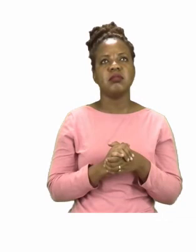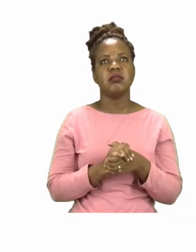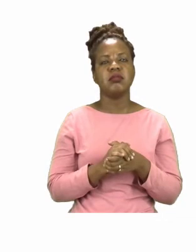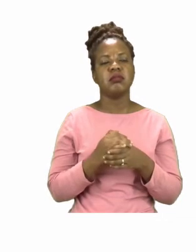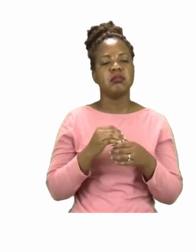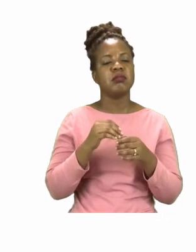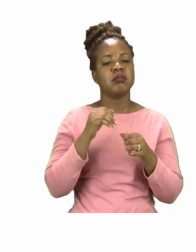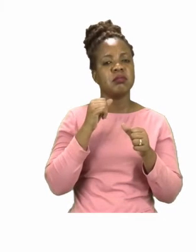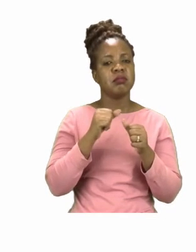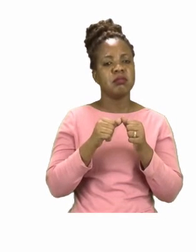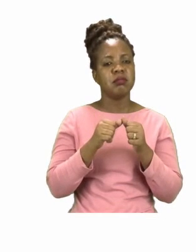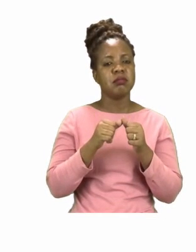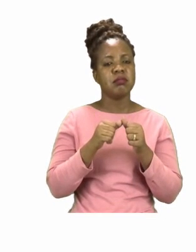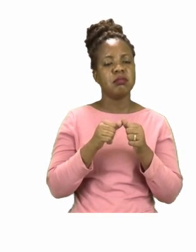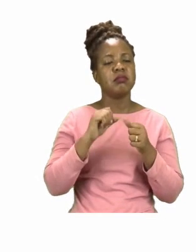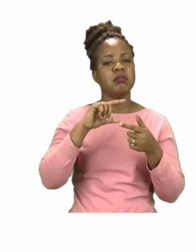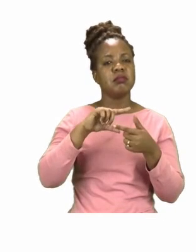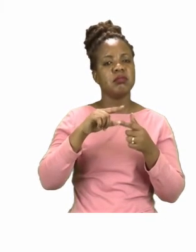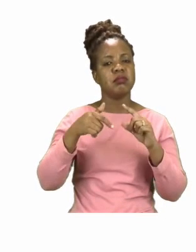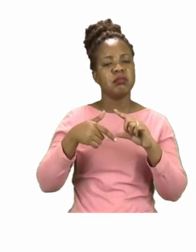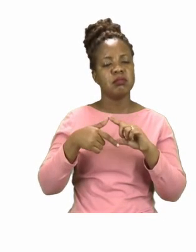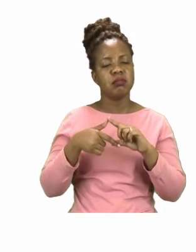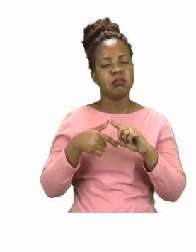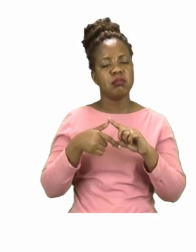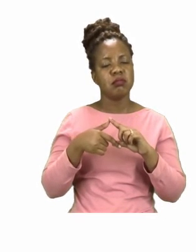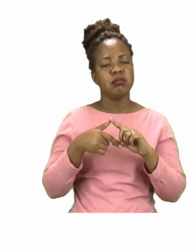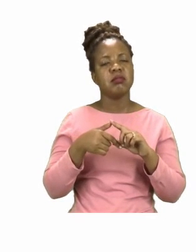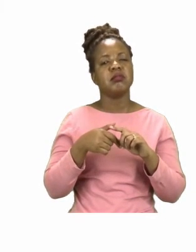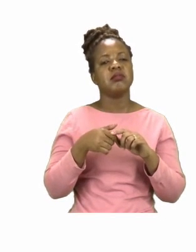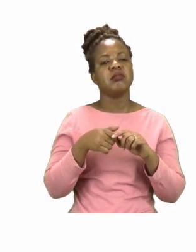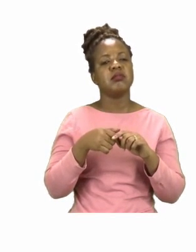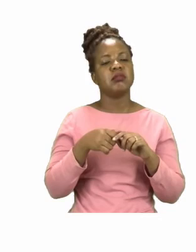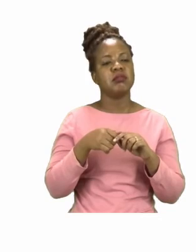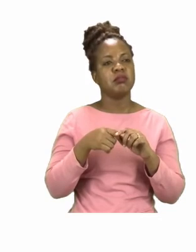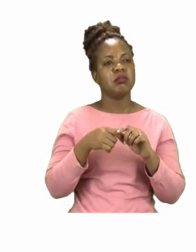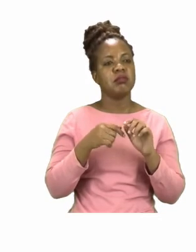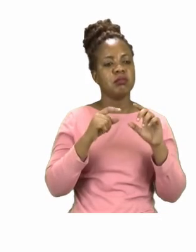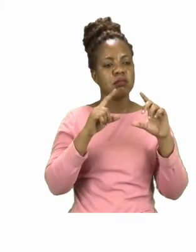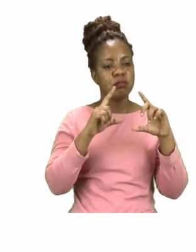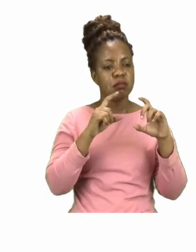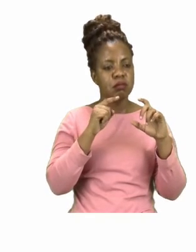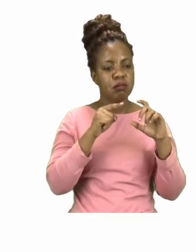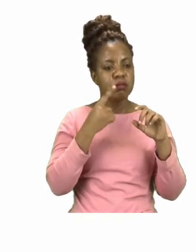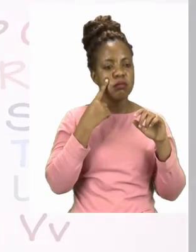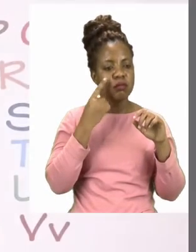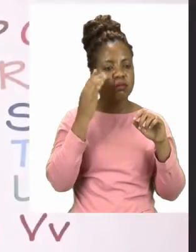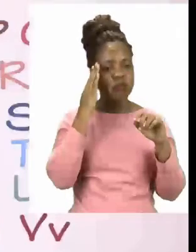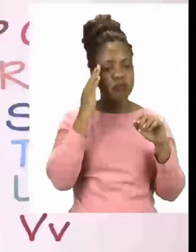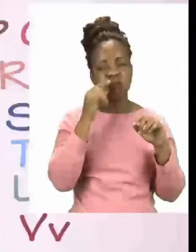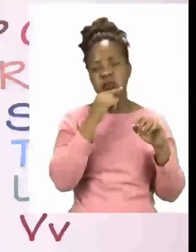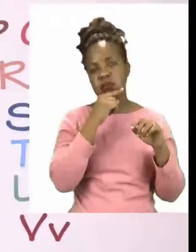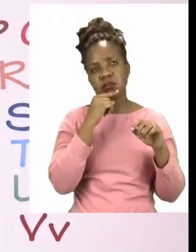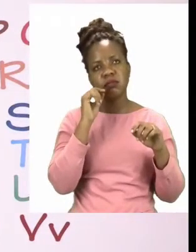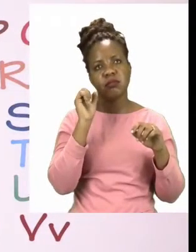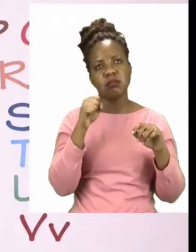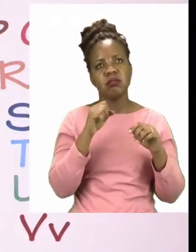shapes, their names, and their properties as well. So let's take a look at the flashcards.